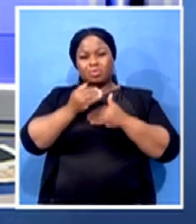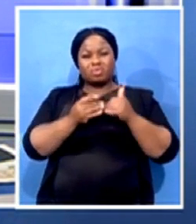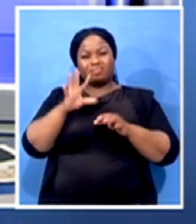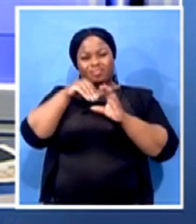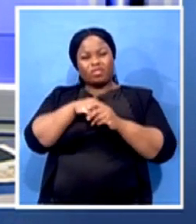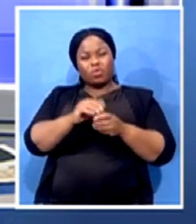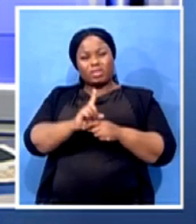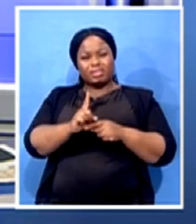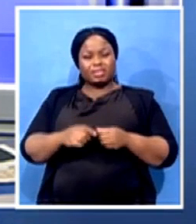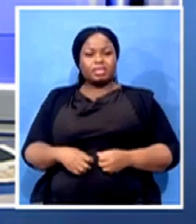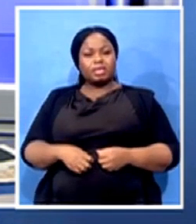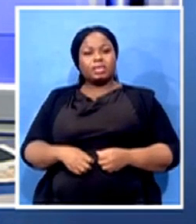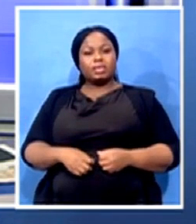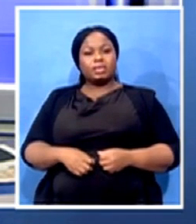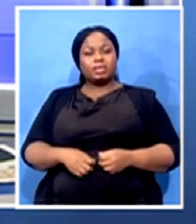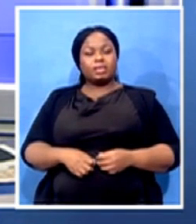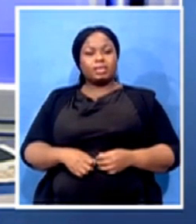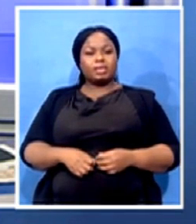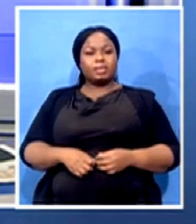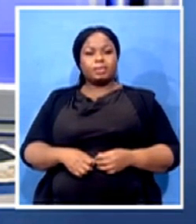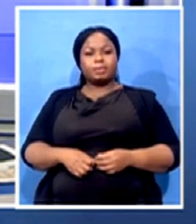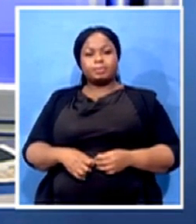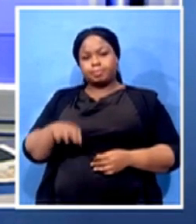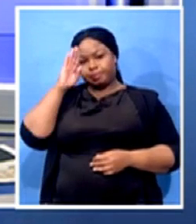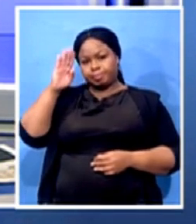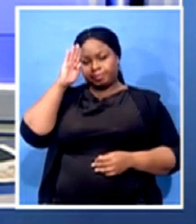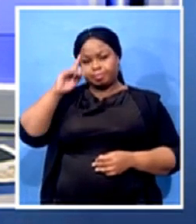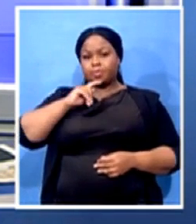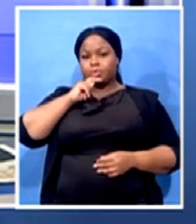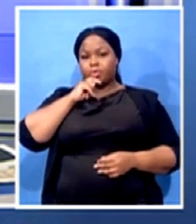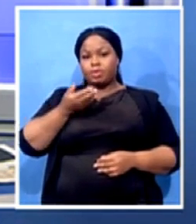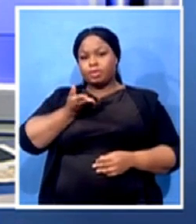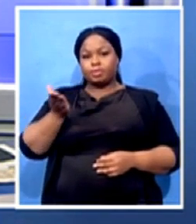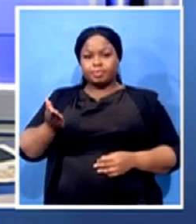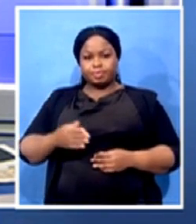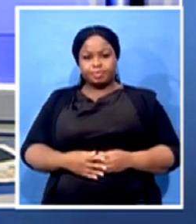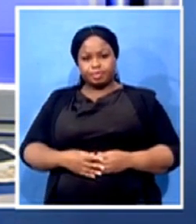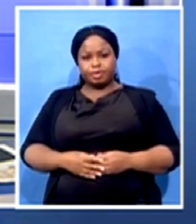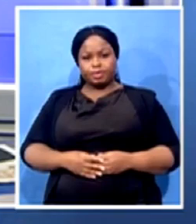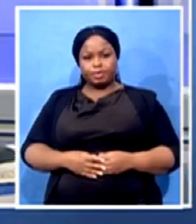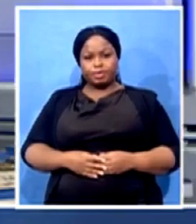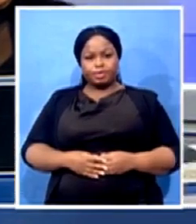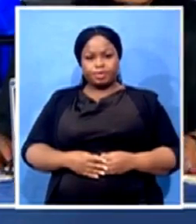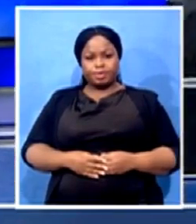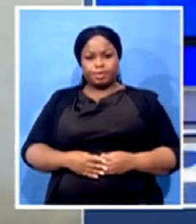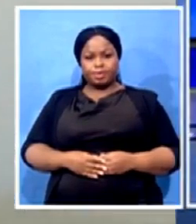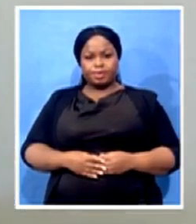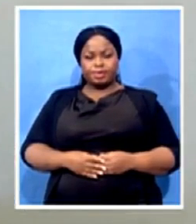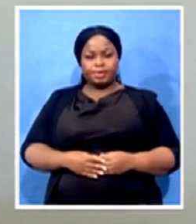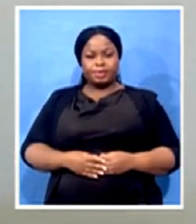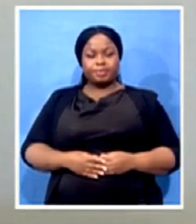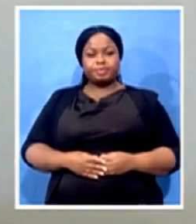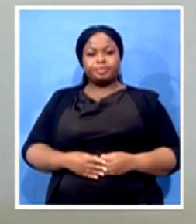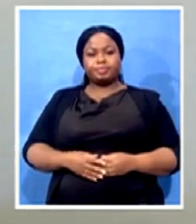Good morning and good morning to the viewers. Well, the SADC Protocol on the extradition, of which